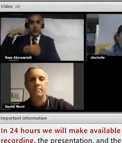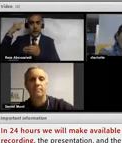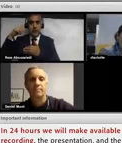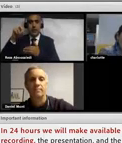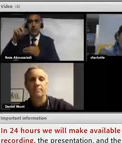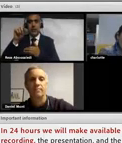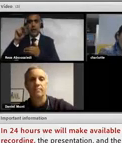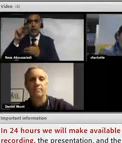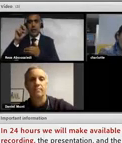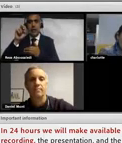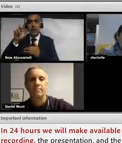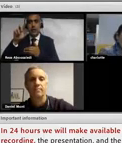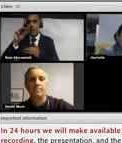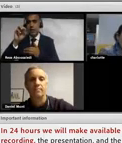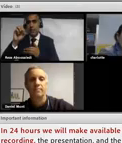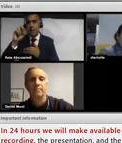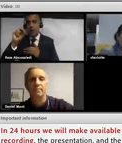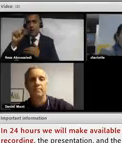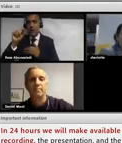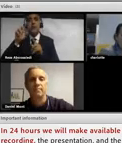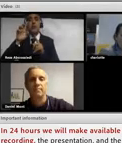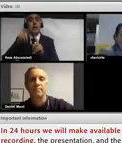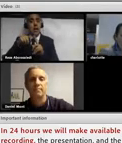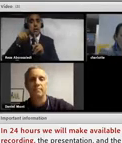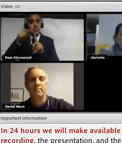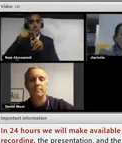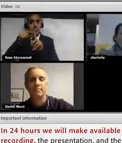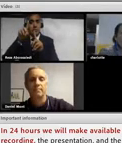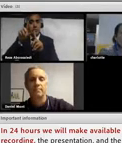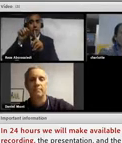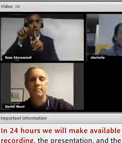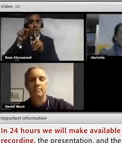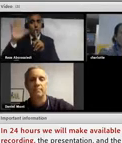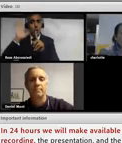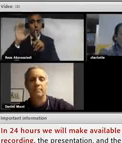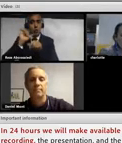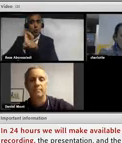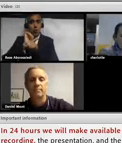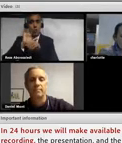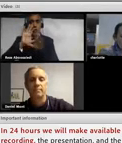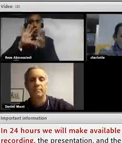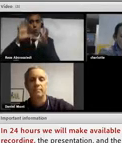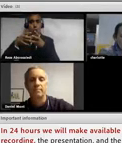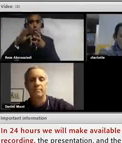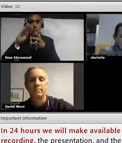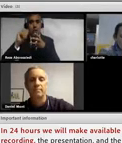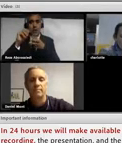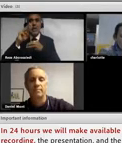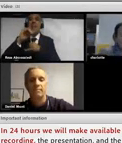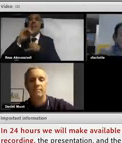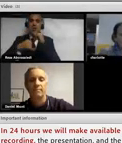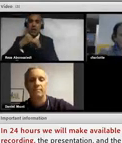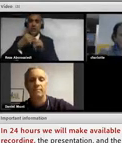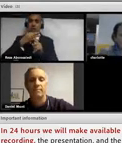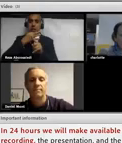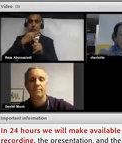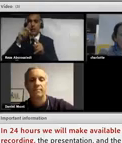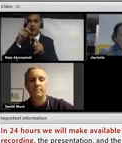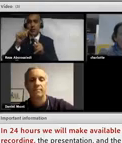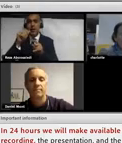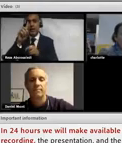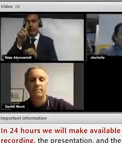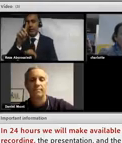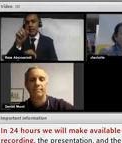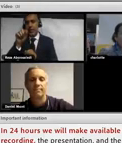Mont. Daniel used to be with the World Bank and is an international expert on disability and data